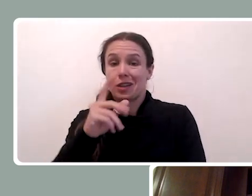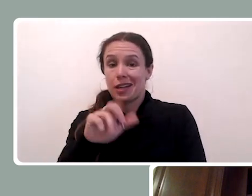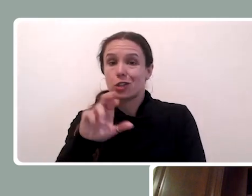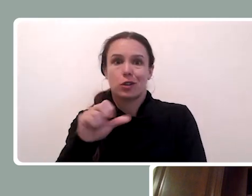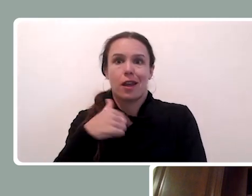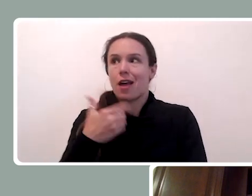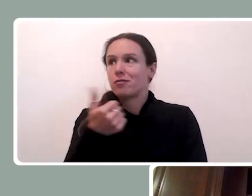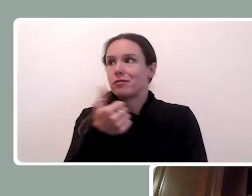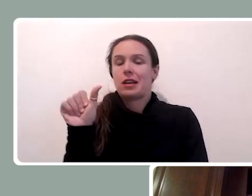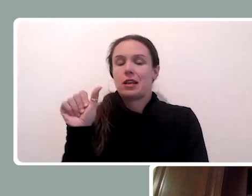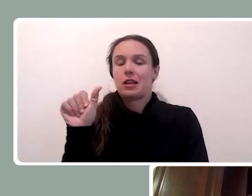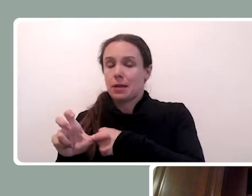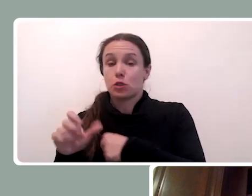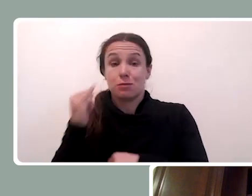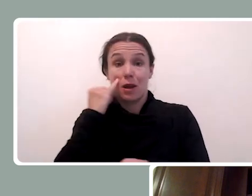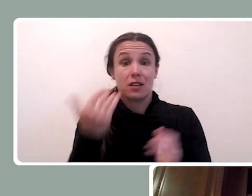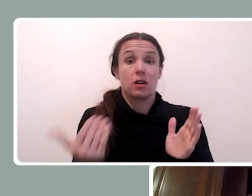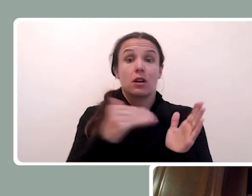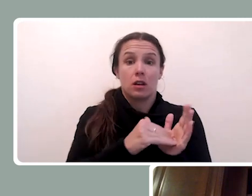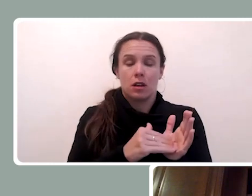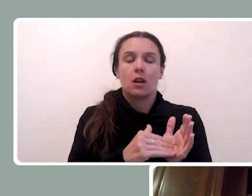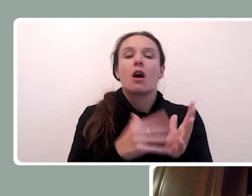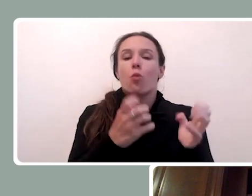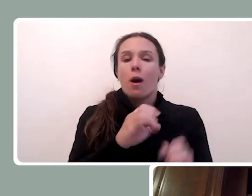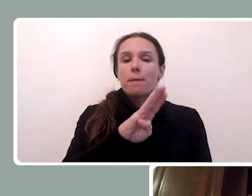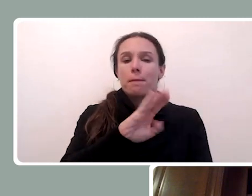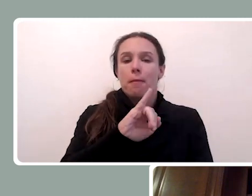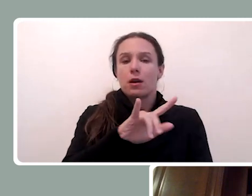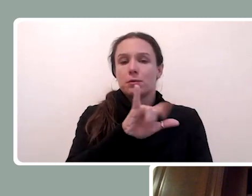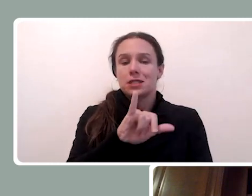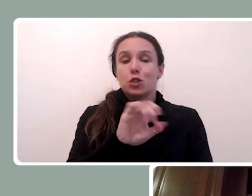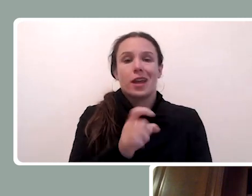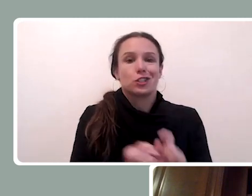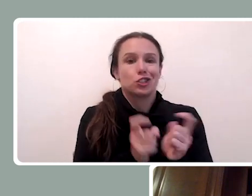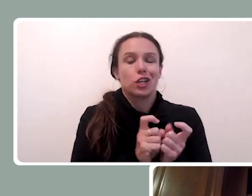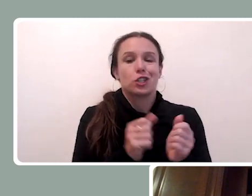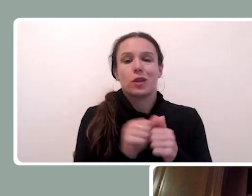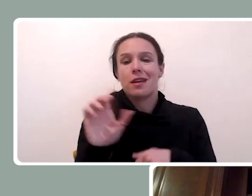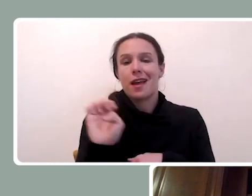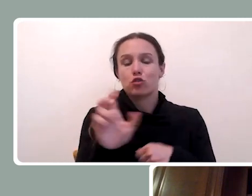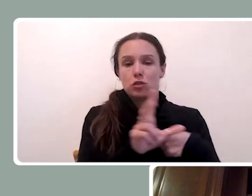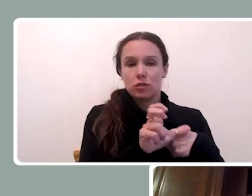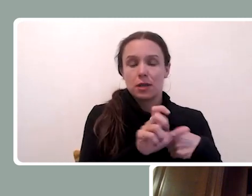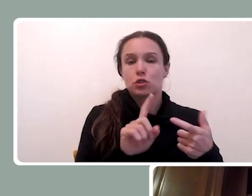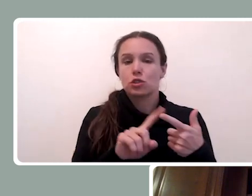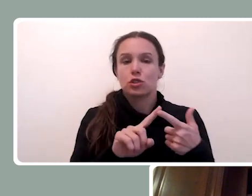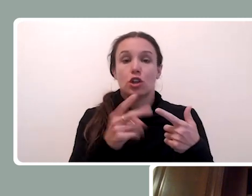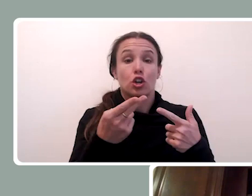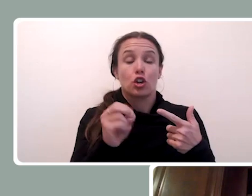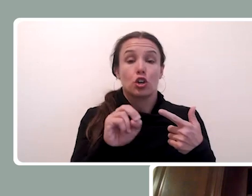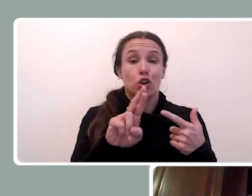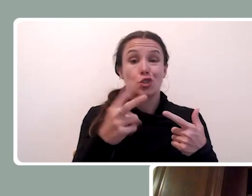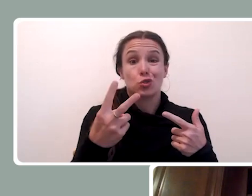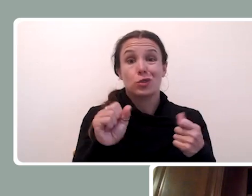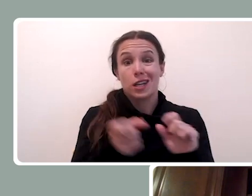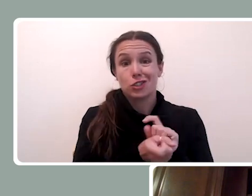had a recurrence, you always want to biopsy it because you can have change in the estrogen receptor. You can have change in the HER2 receptor. The